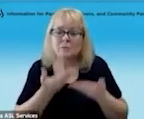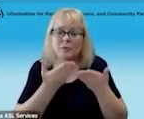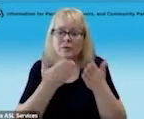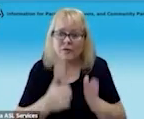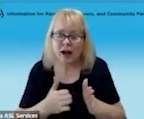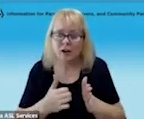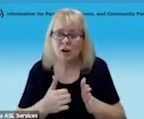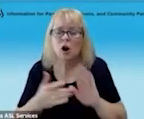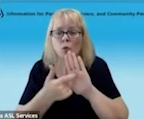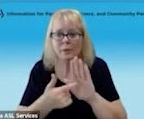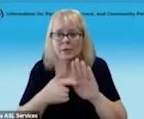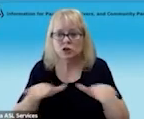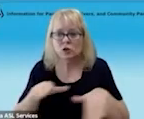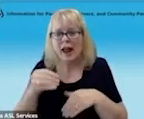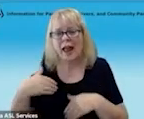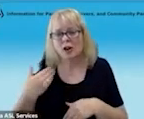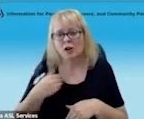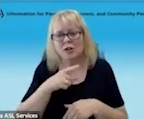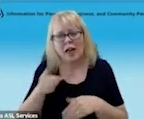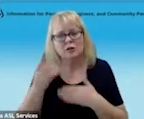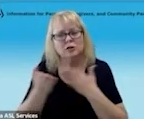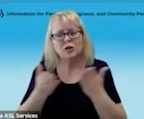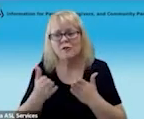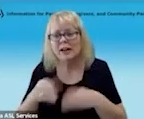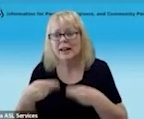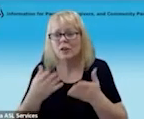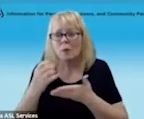from COVID-19. Next slide.